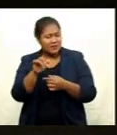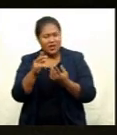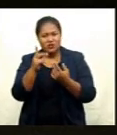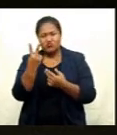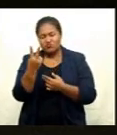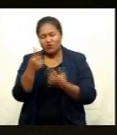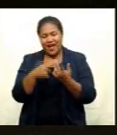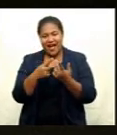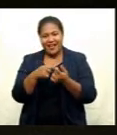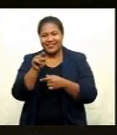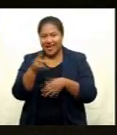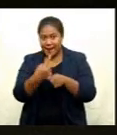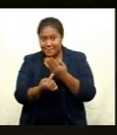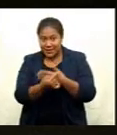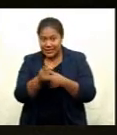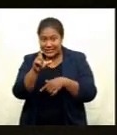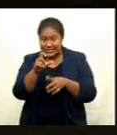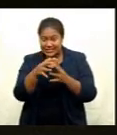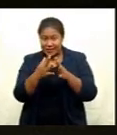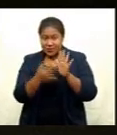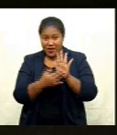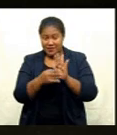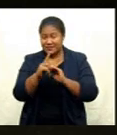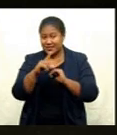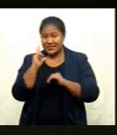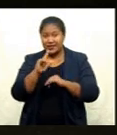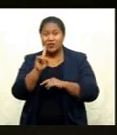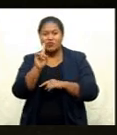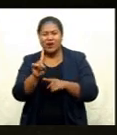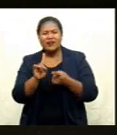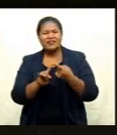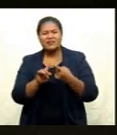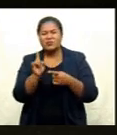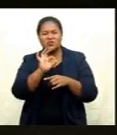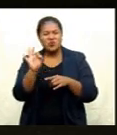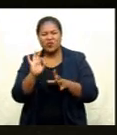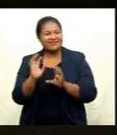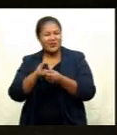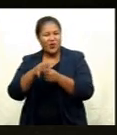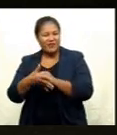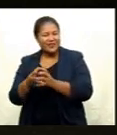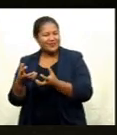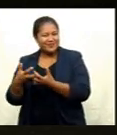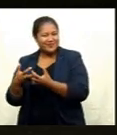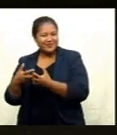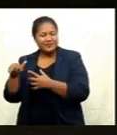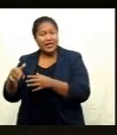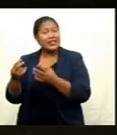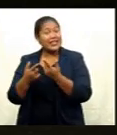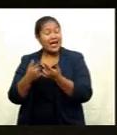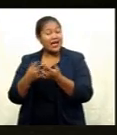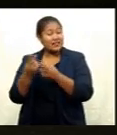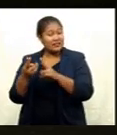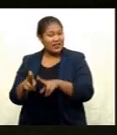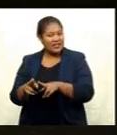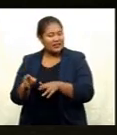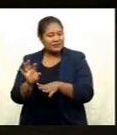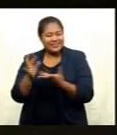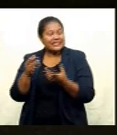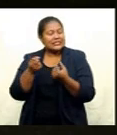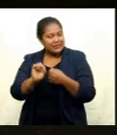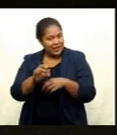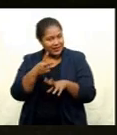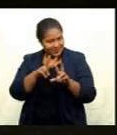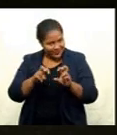deaths occurred at CWM yesterday. One was because of non-COVID related illnesses, while the other death is under